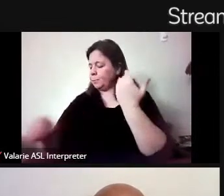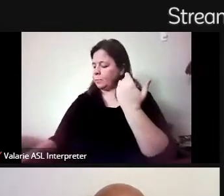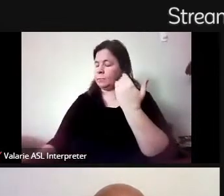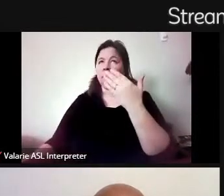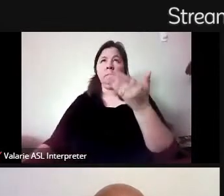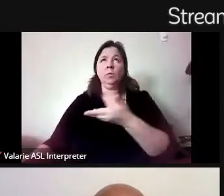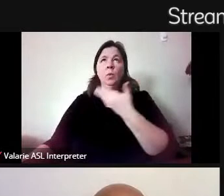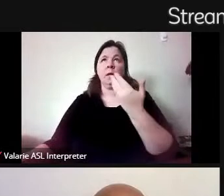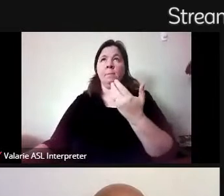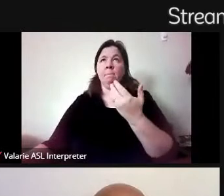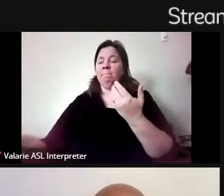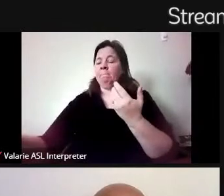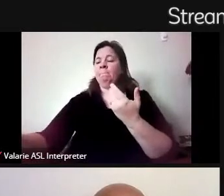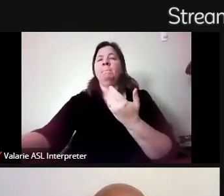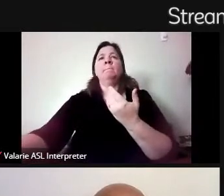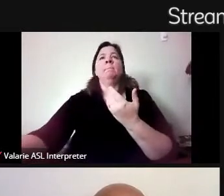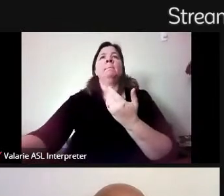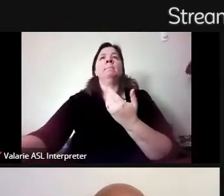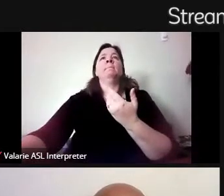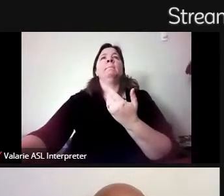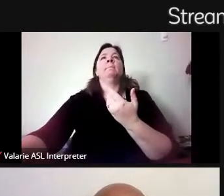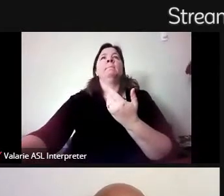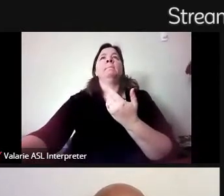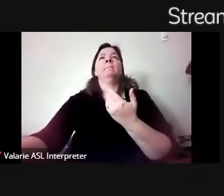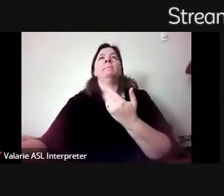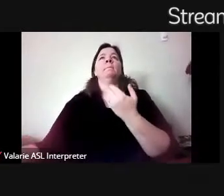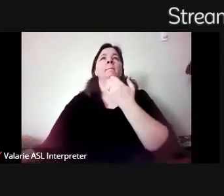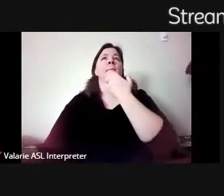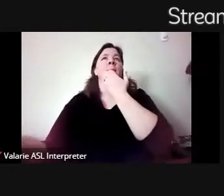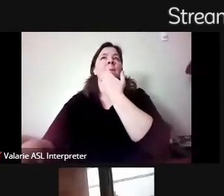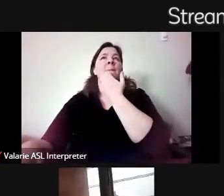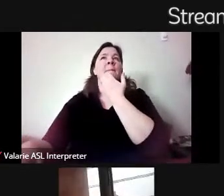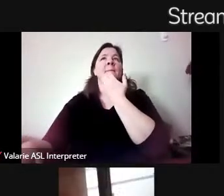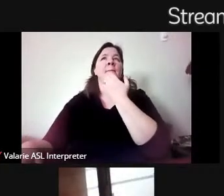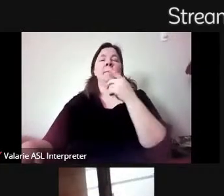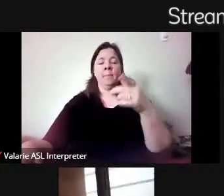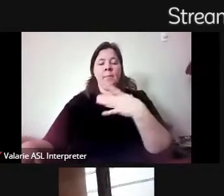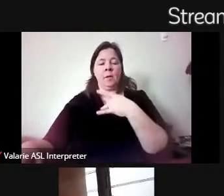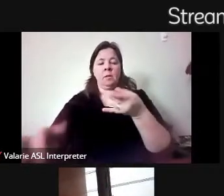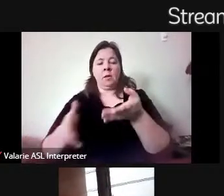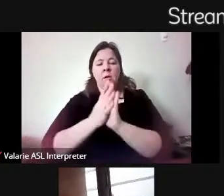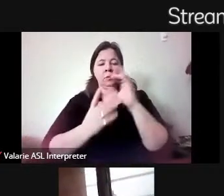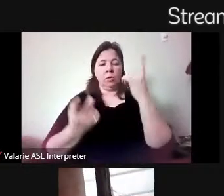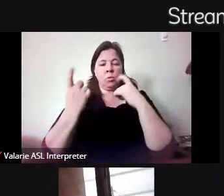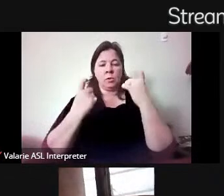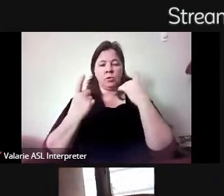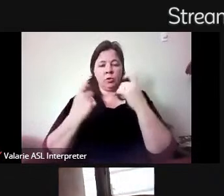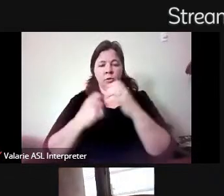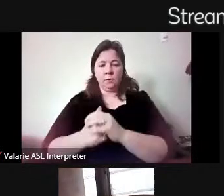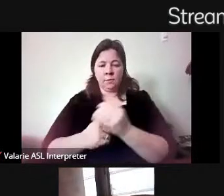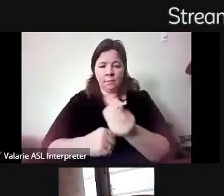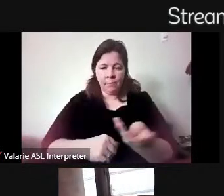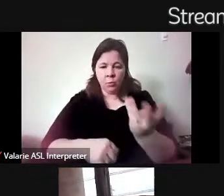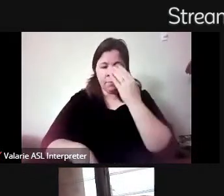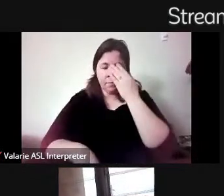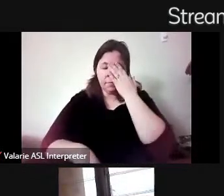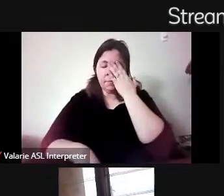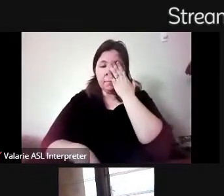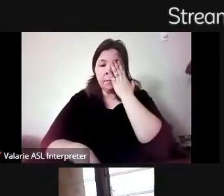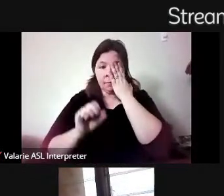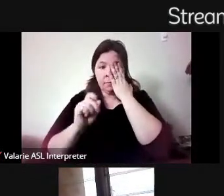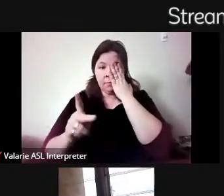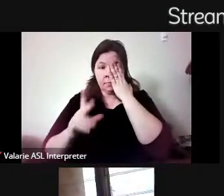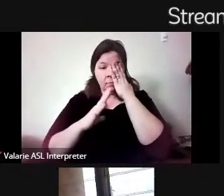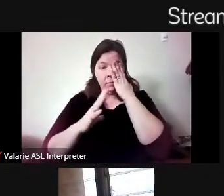Welcome. Yeah, thank you. So he would like to ask some questions. Okay, that's